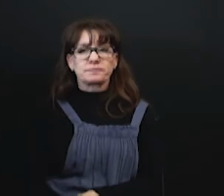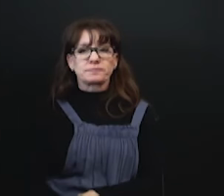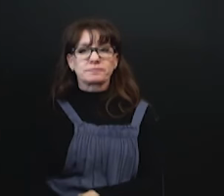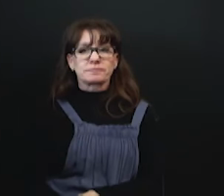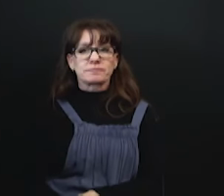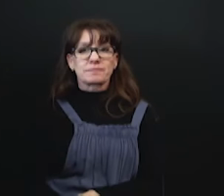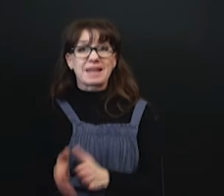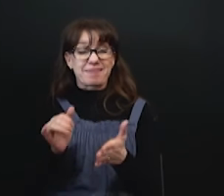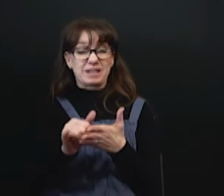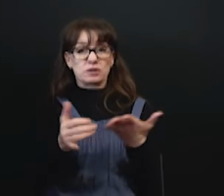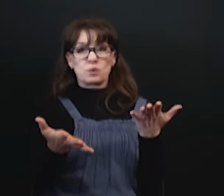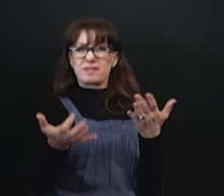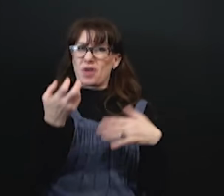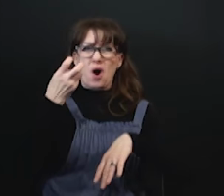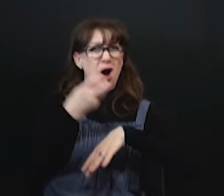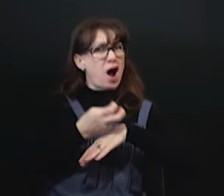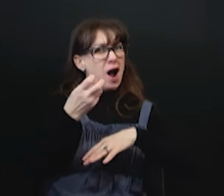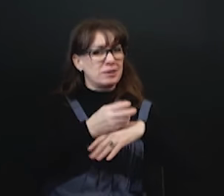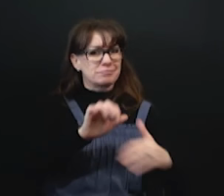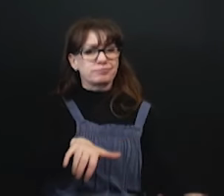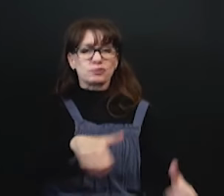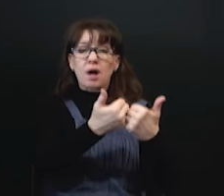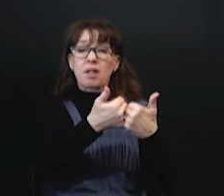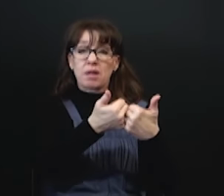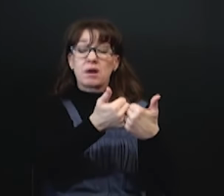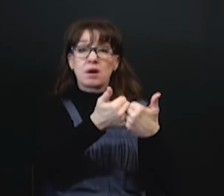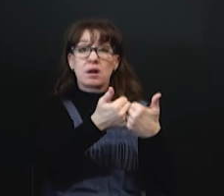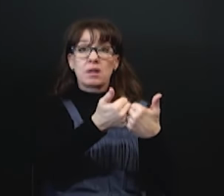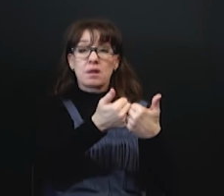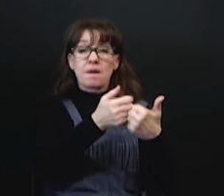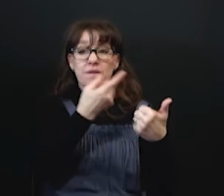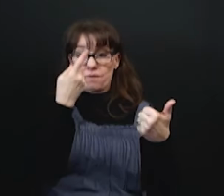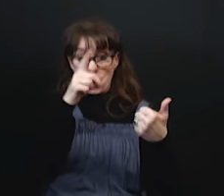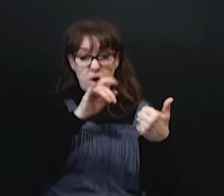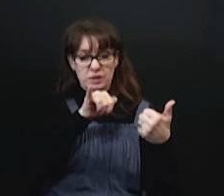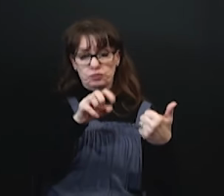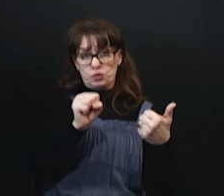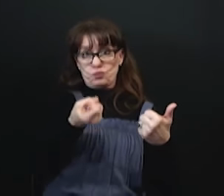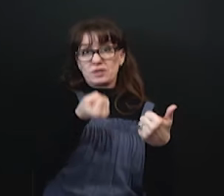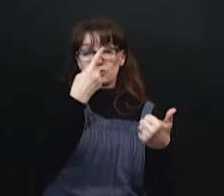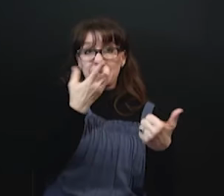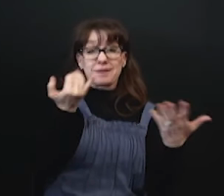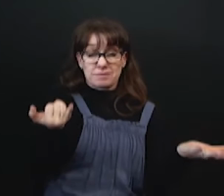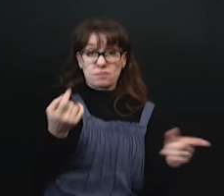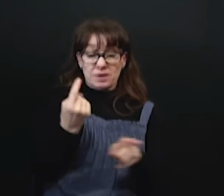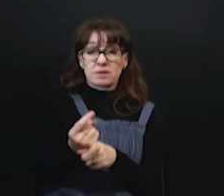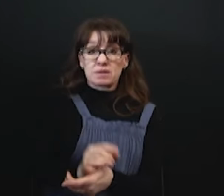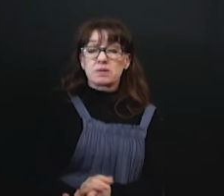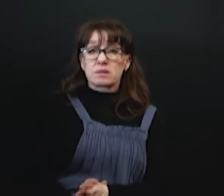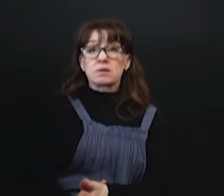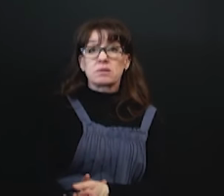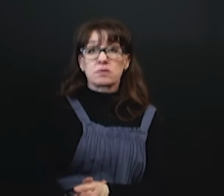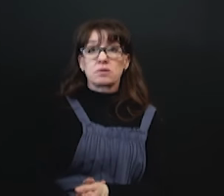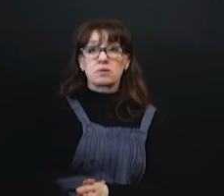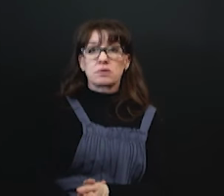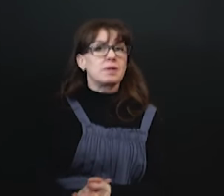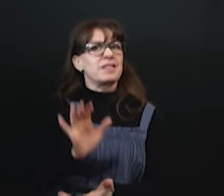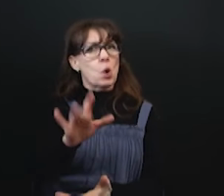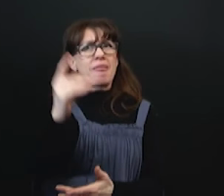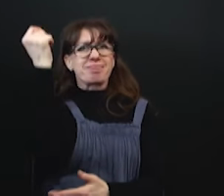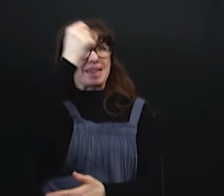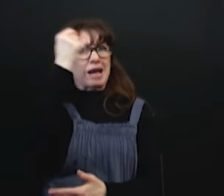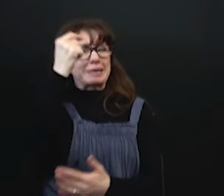This was a great stumbling block, the biggest one you could imagine. That trips up your